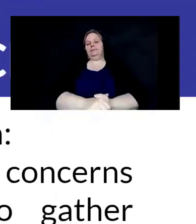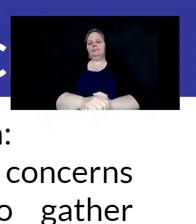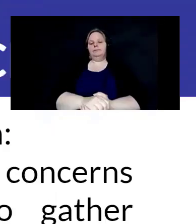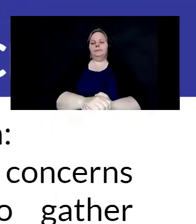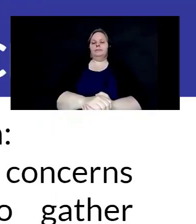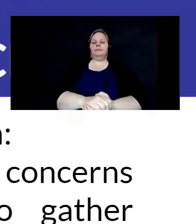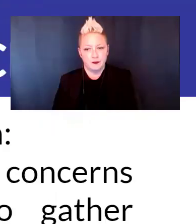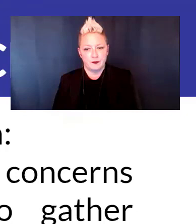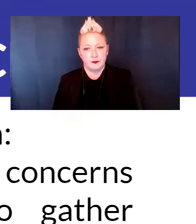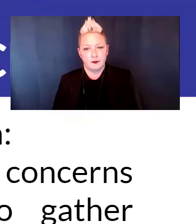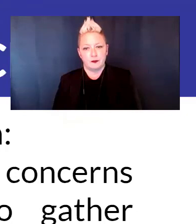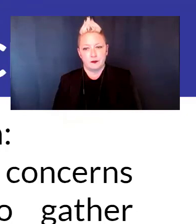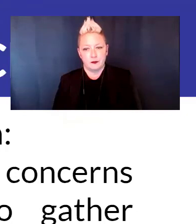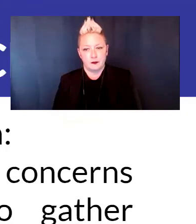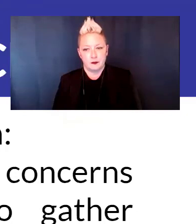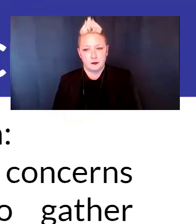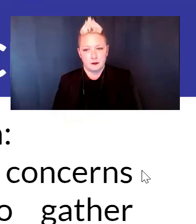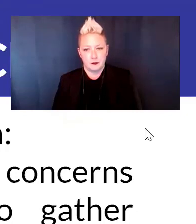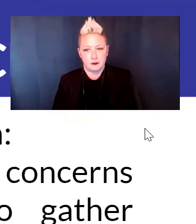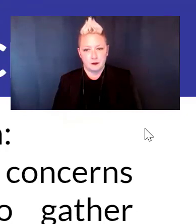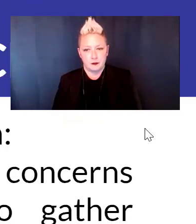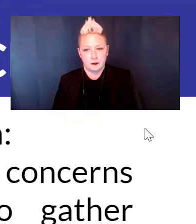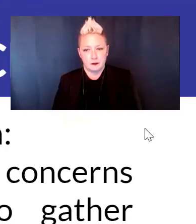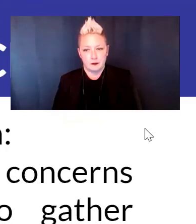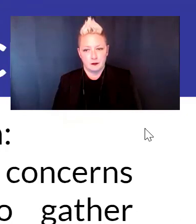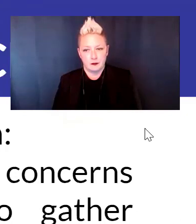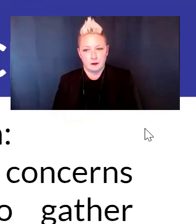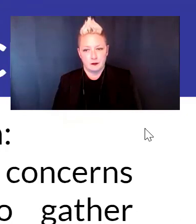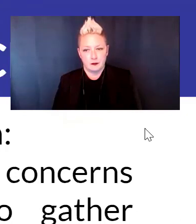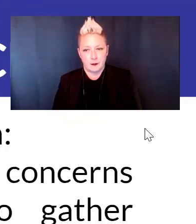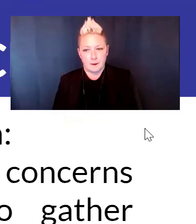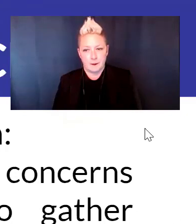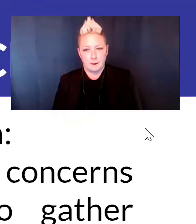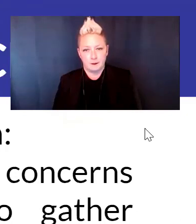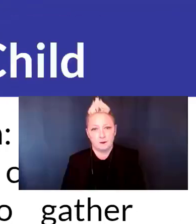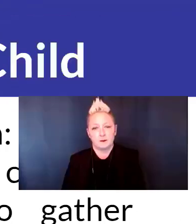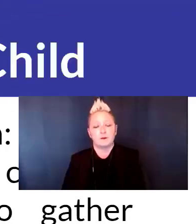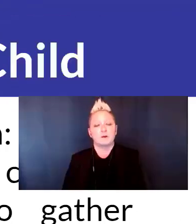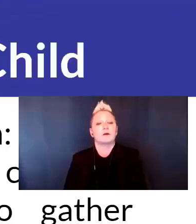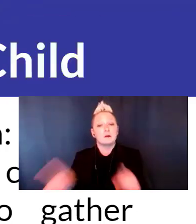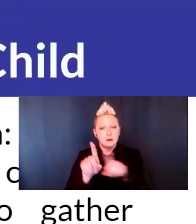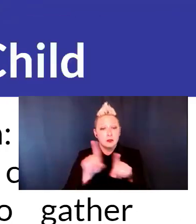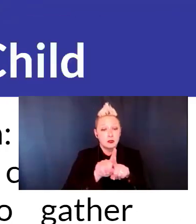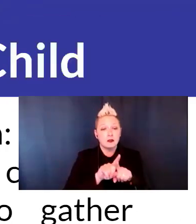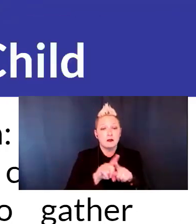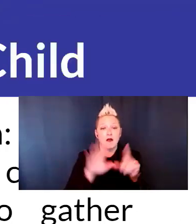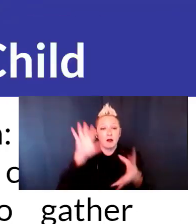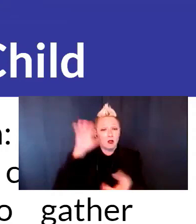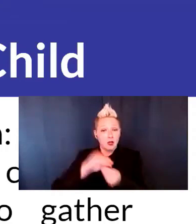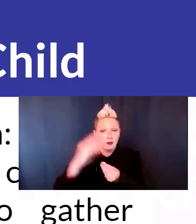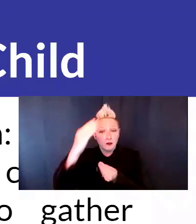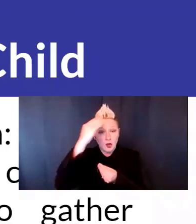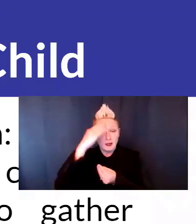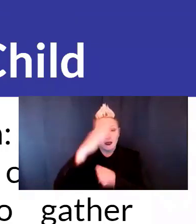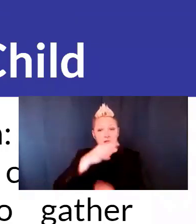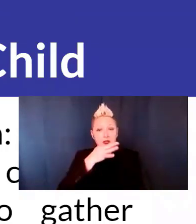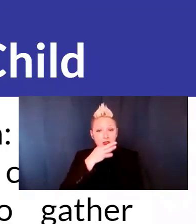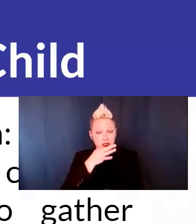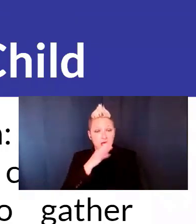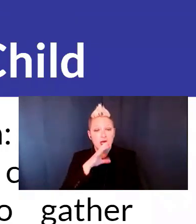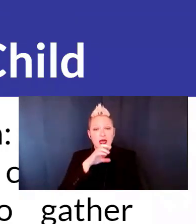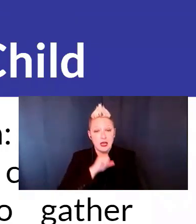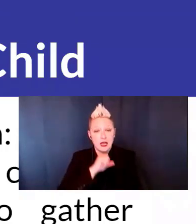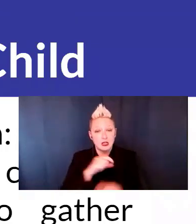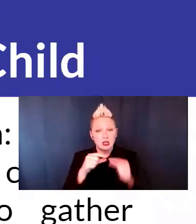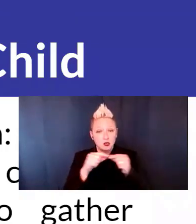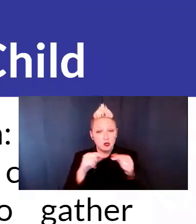In addition to the IEP team having collective knowledge and expertise about the student, age and grade level academic and